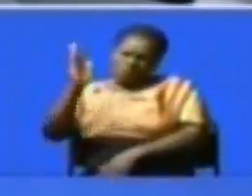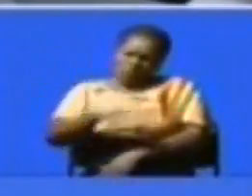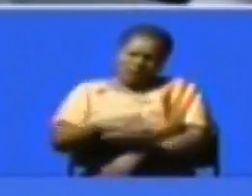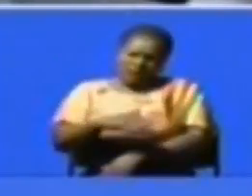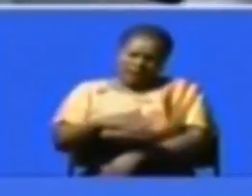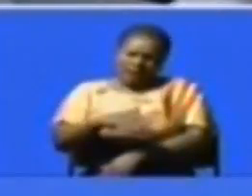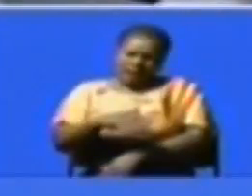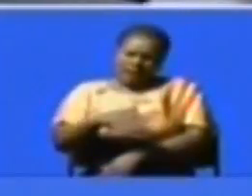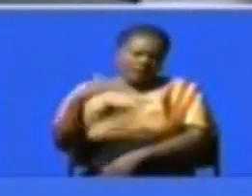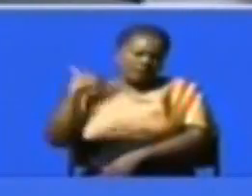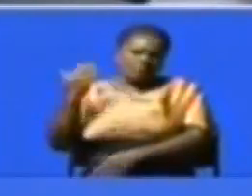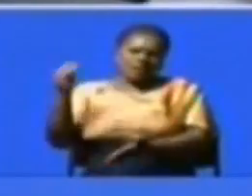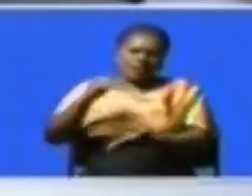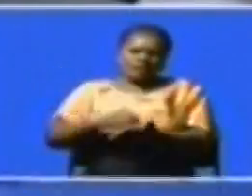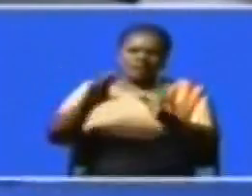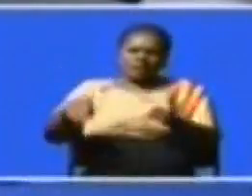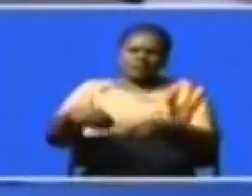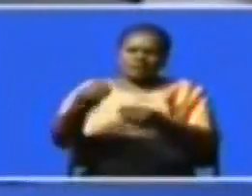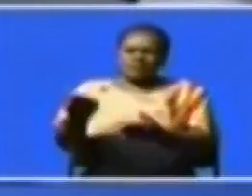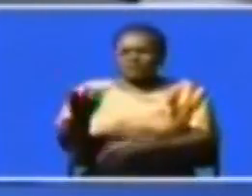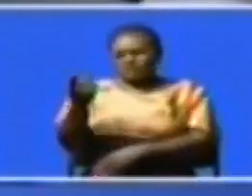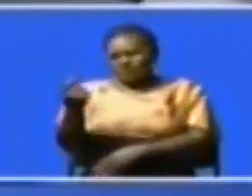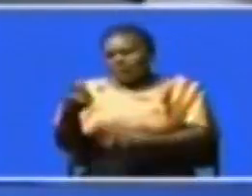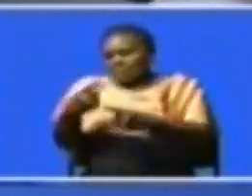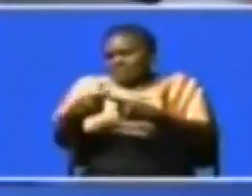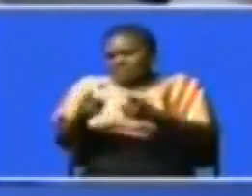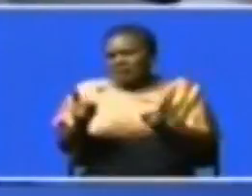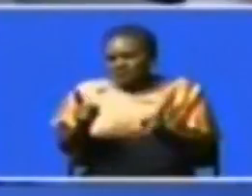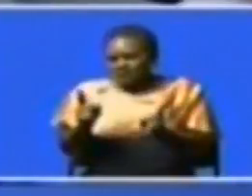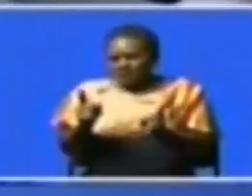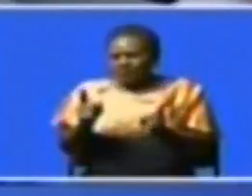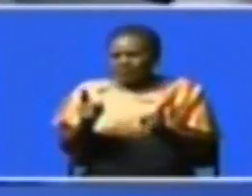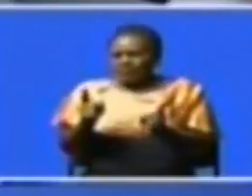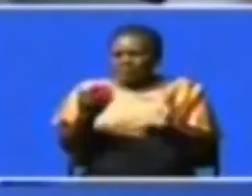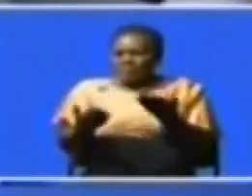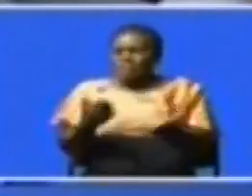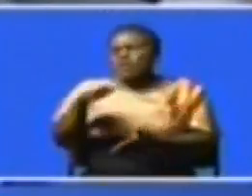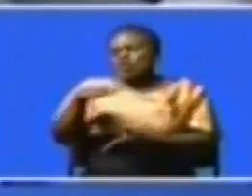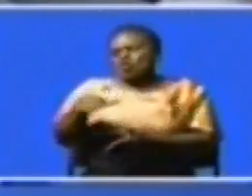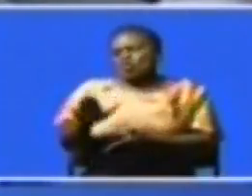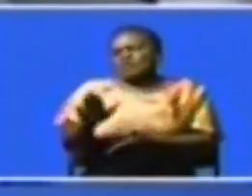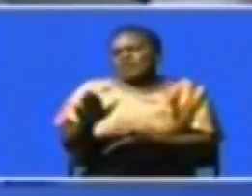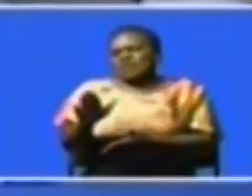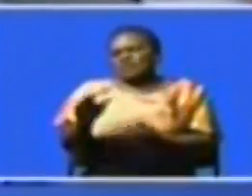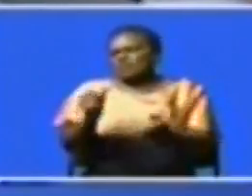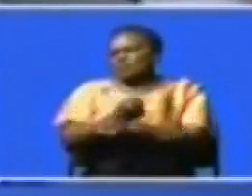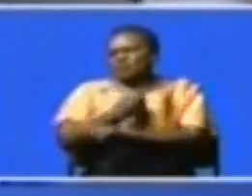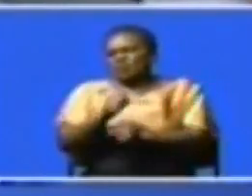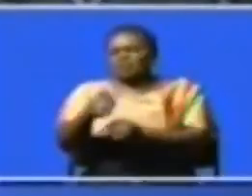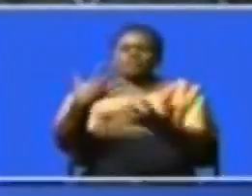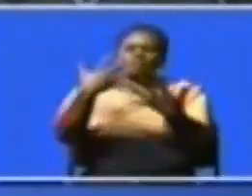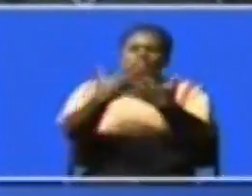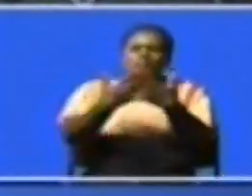is high, then they'll be able to give you reasonable bail terms. If the probability is such that you are and you may not be, then they'd rather keep you